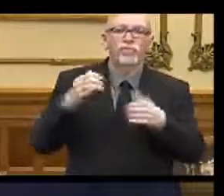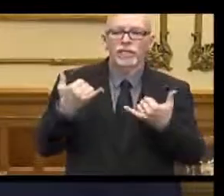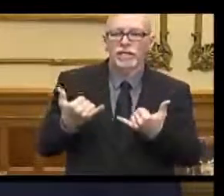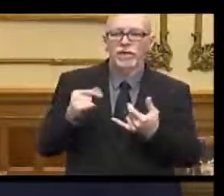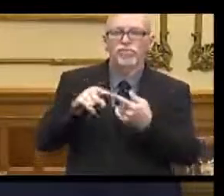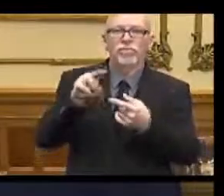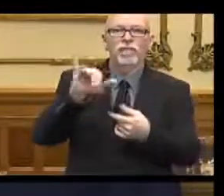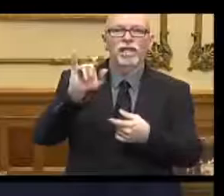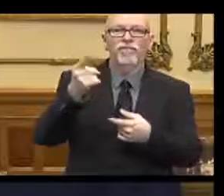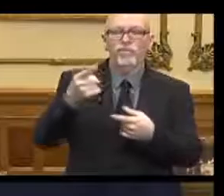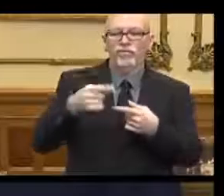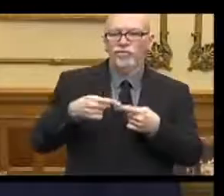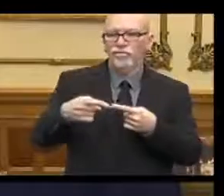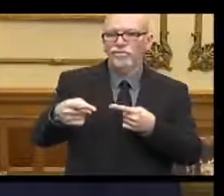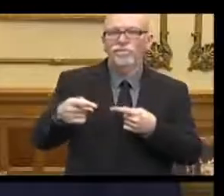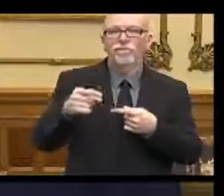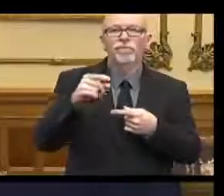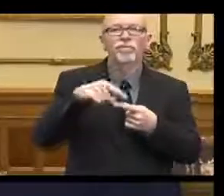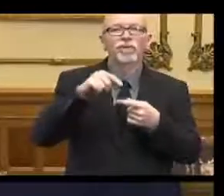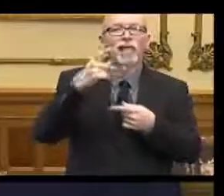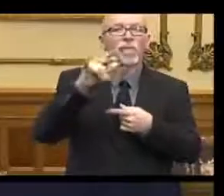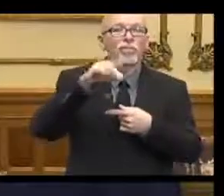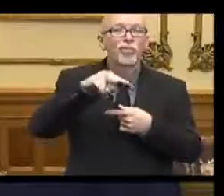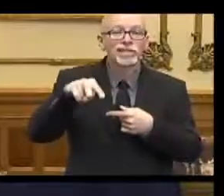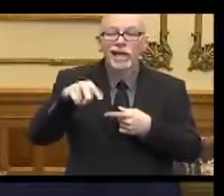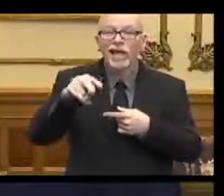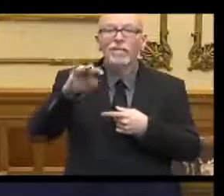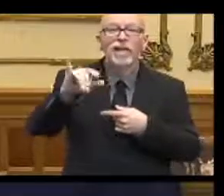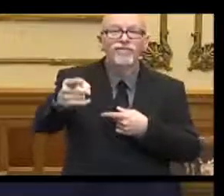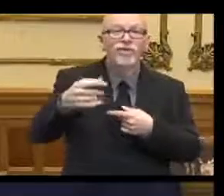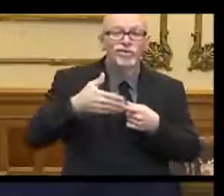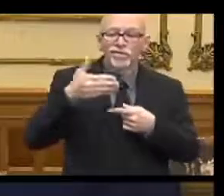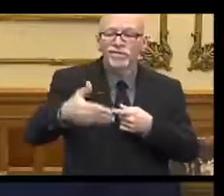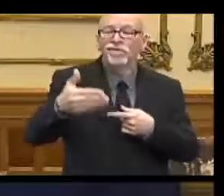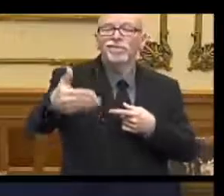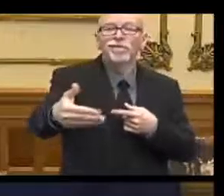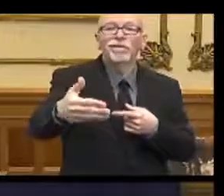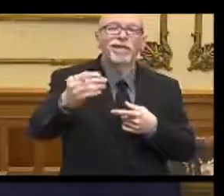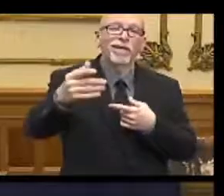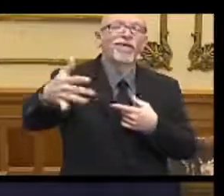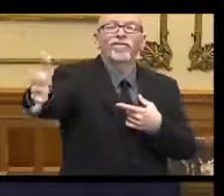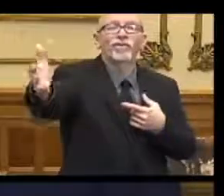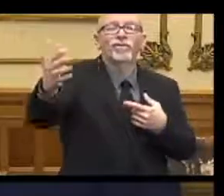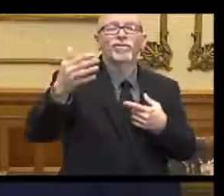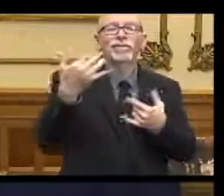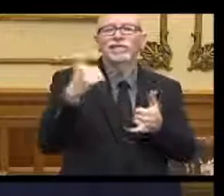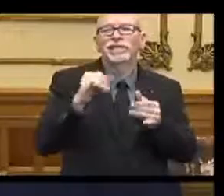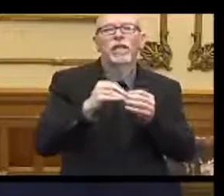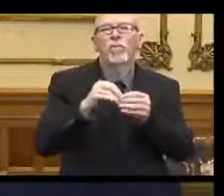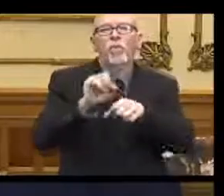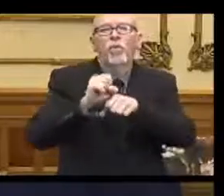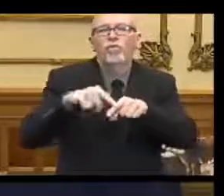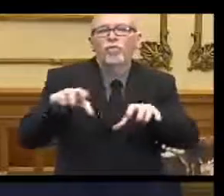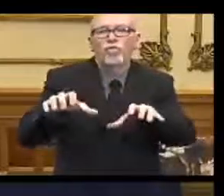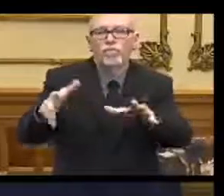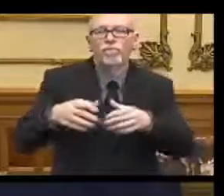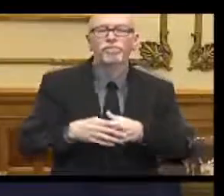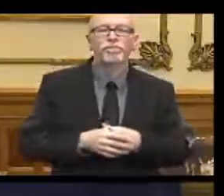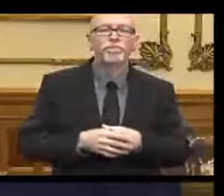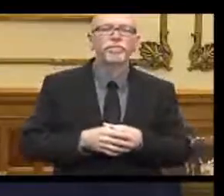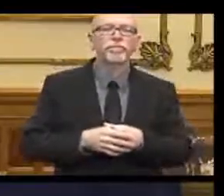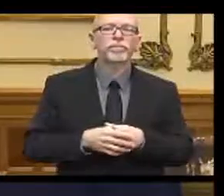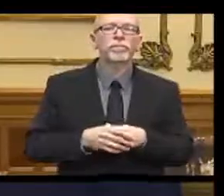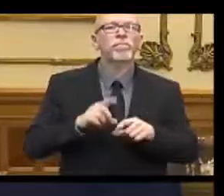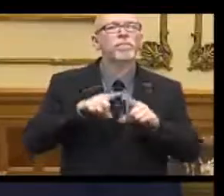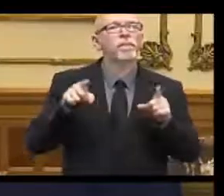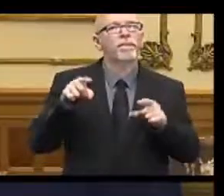and May 1st, between now and April 22nd, and then May 1st. And then there will be after that as well. But this is going